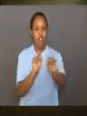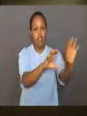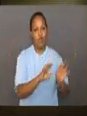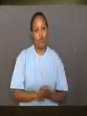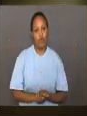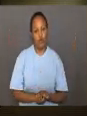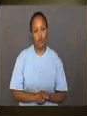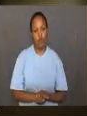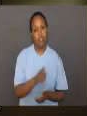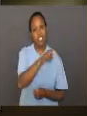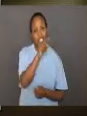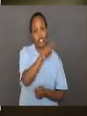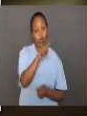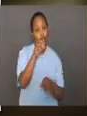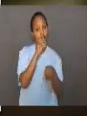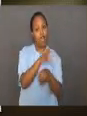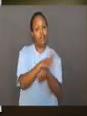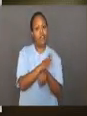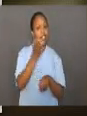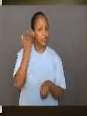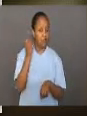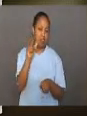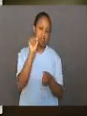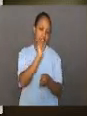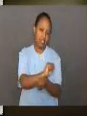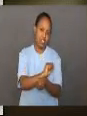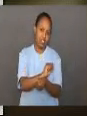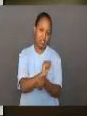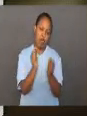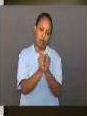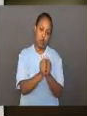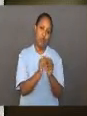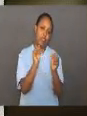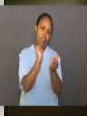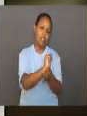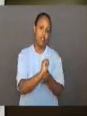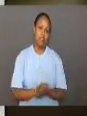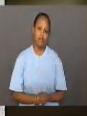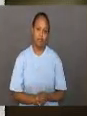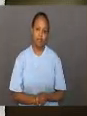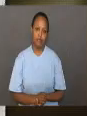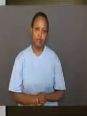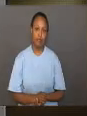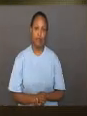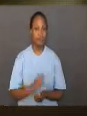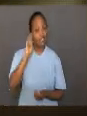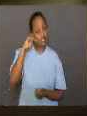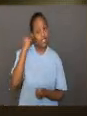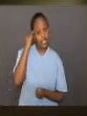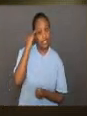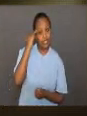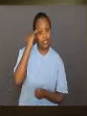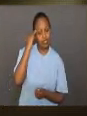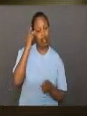imprisoned. His advisors were also captured and sent to prison.